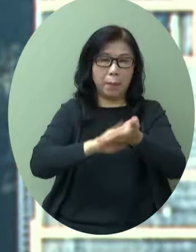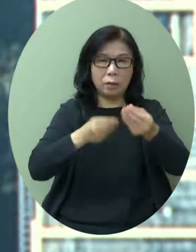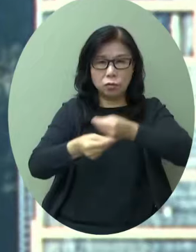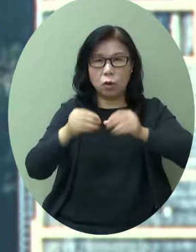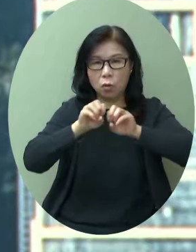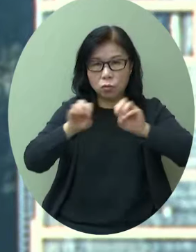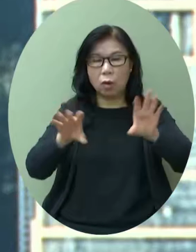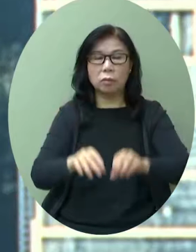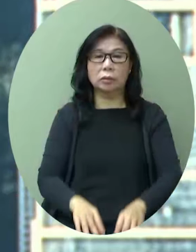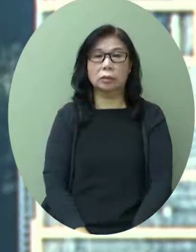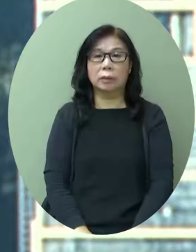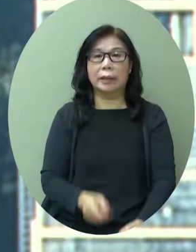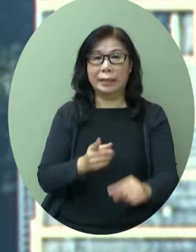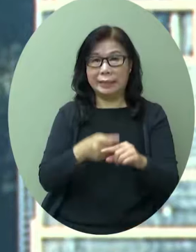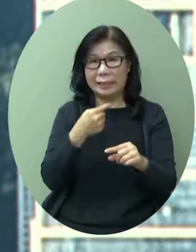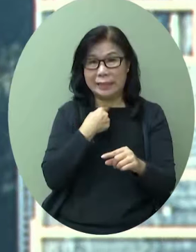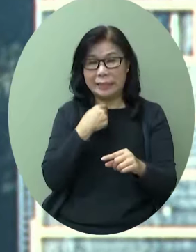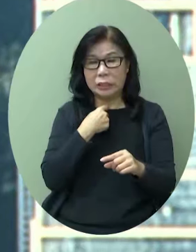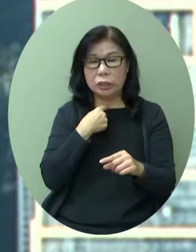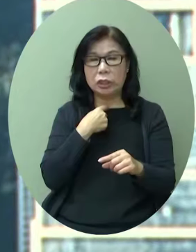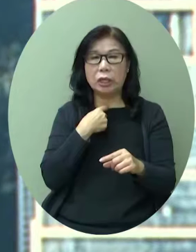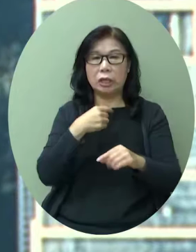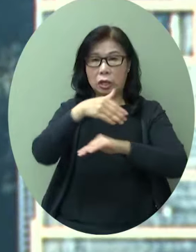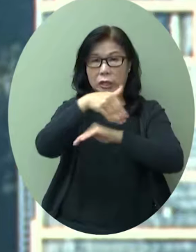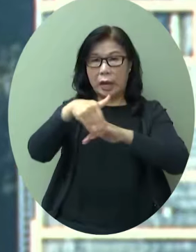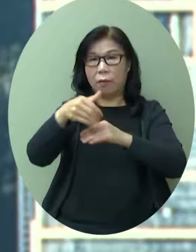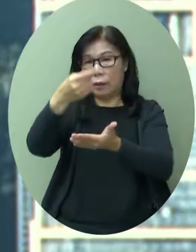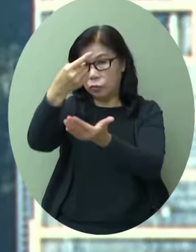our policies, especially on the